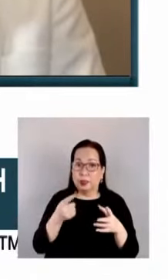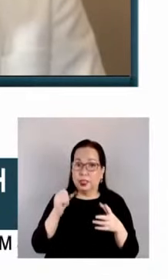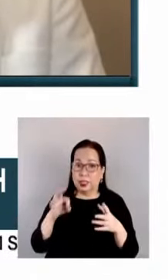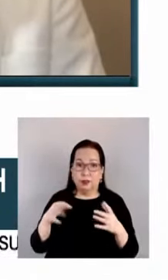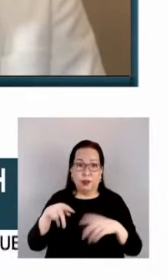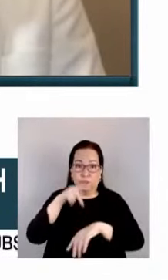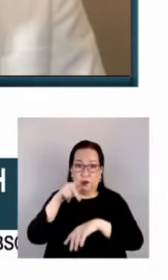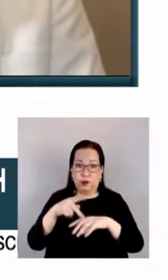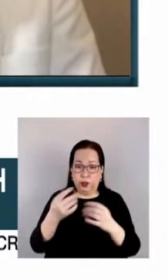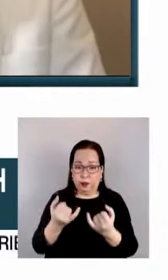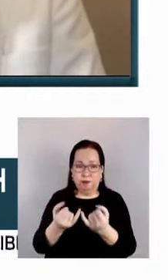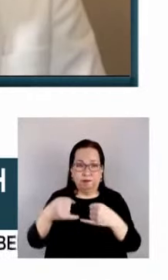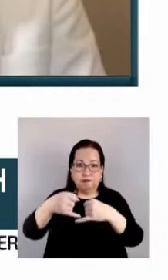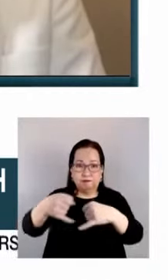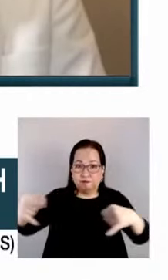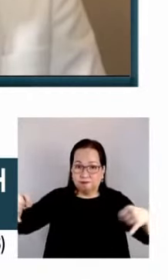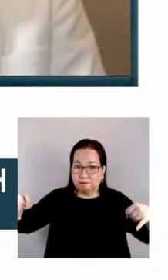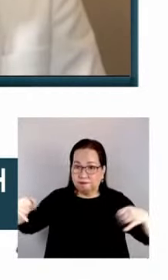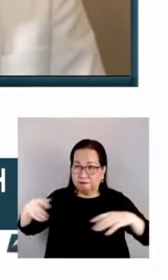open and